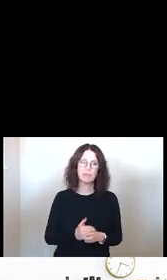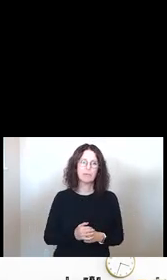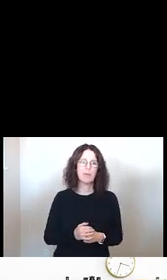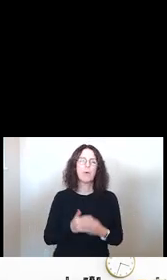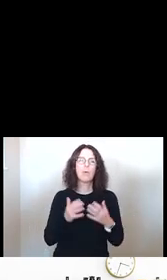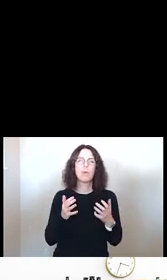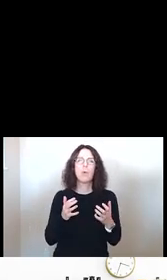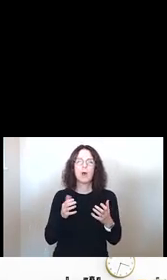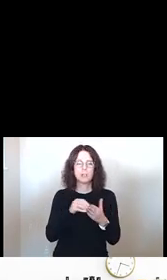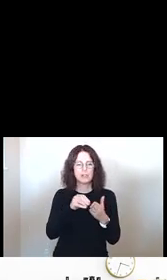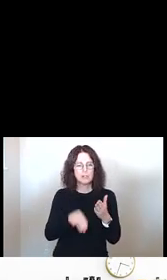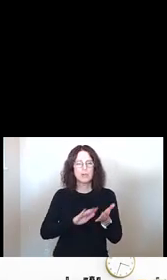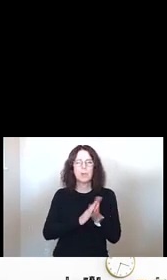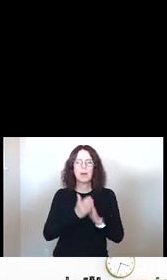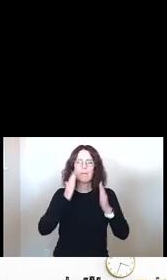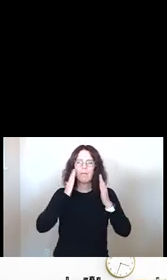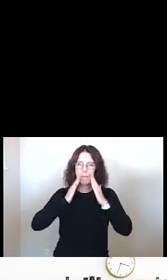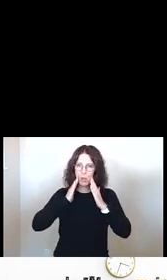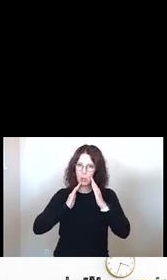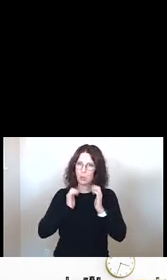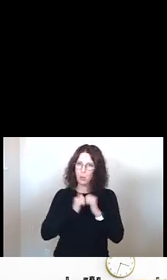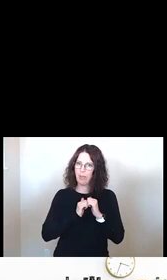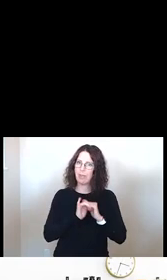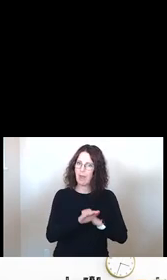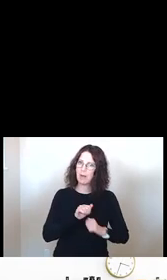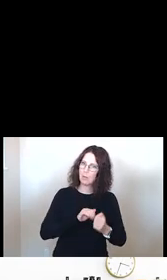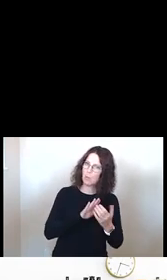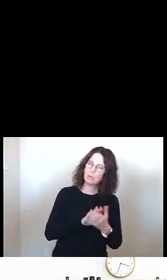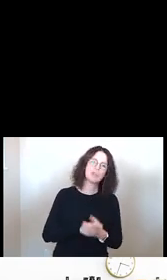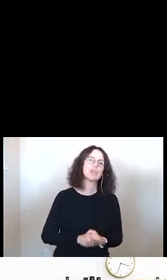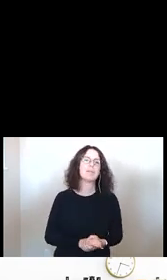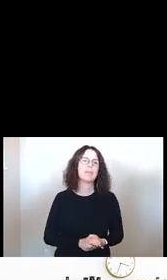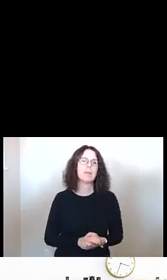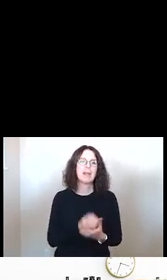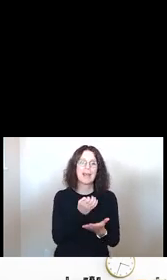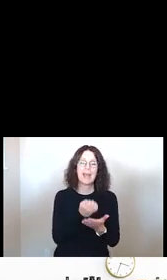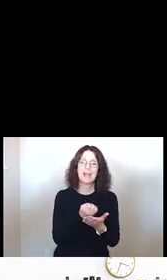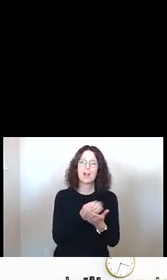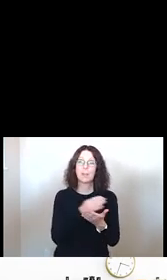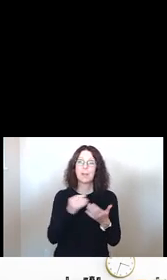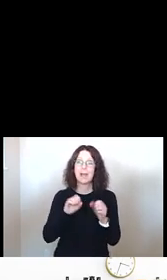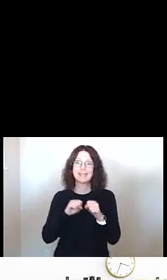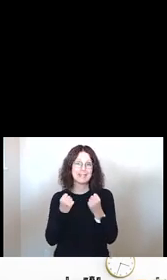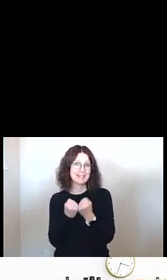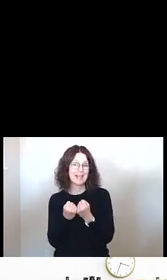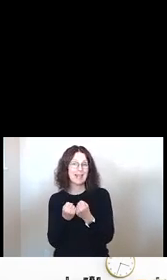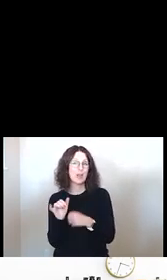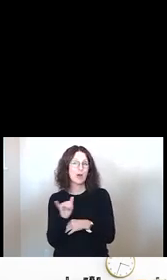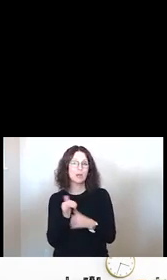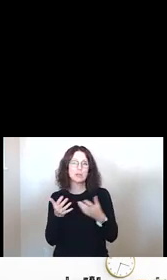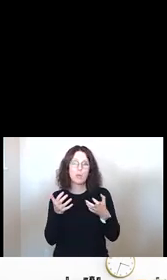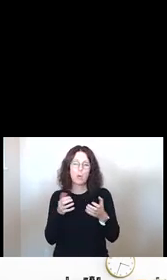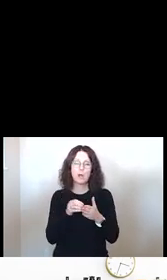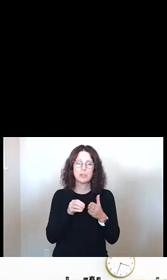that approach. But the economics and society stream also strives to acquaint students with